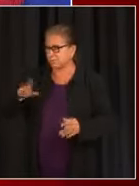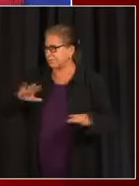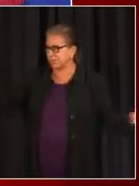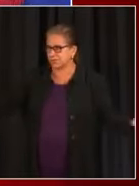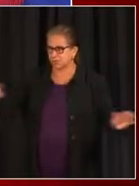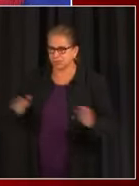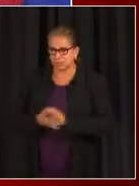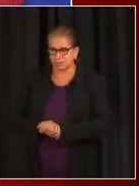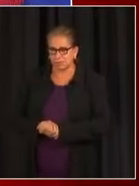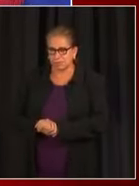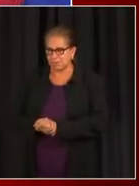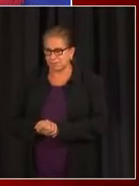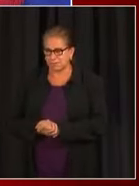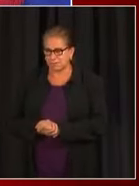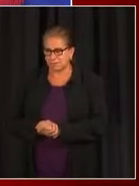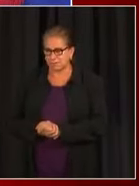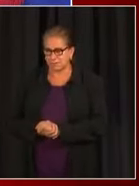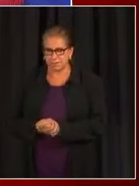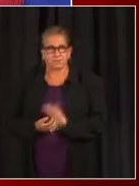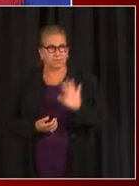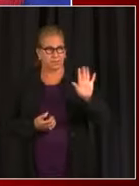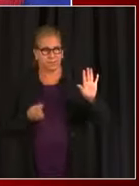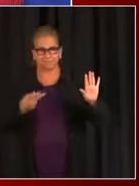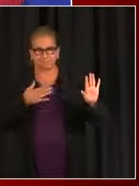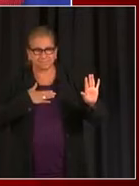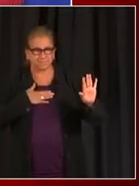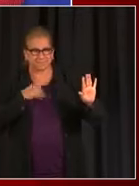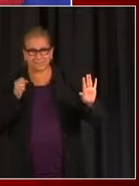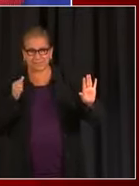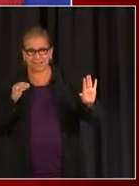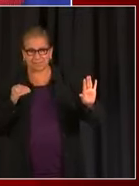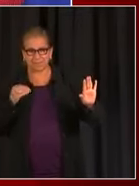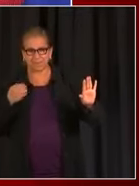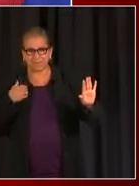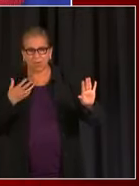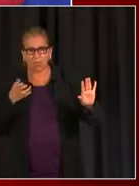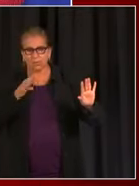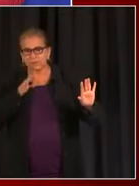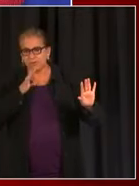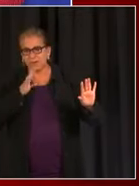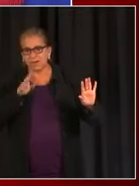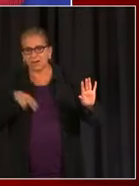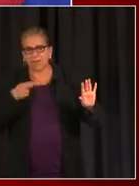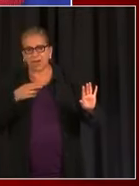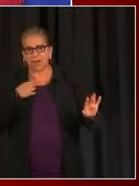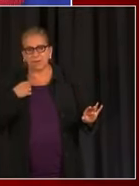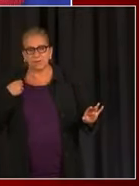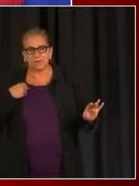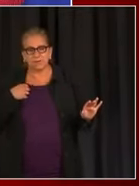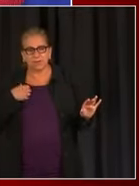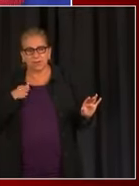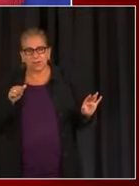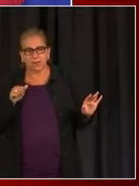Mayor. What about Nats Park, Audi Field, outdoors, but obviously crowded?